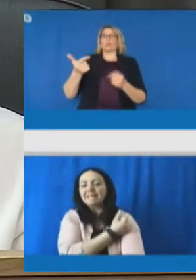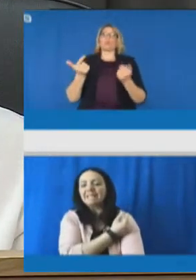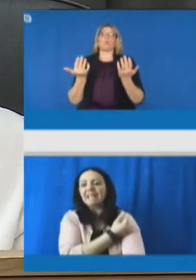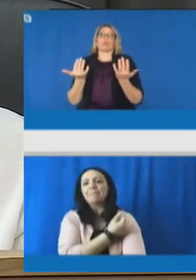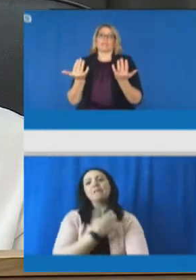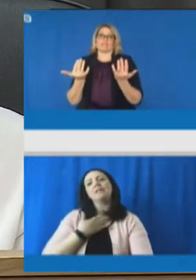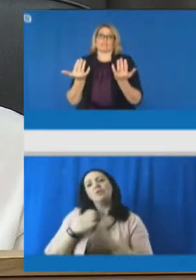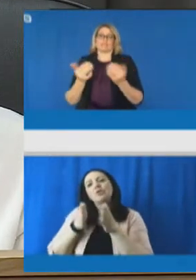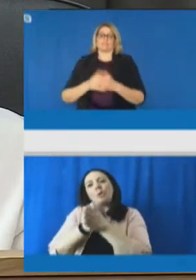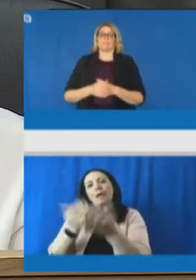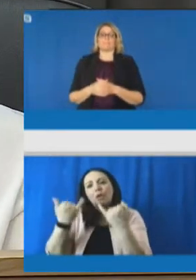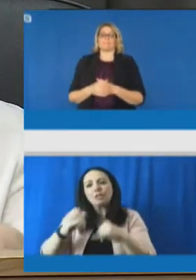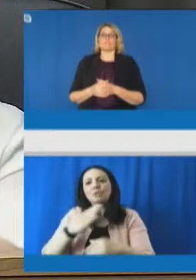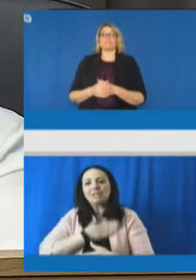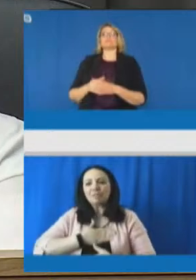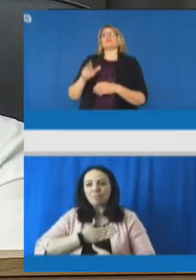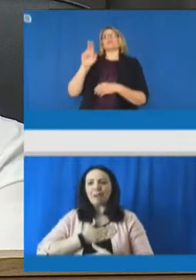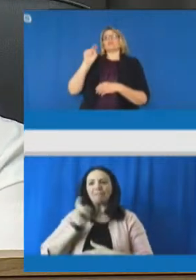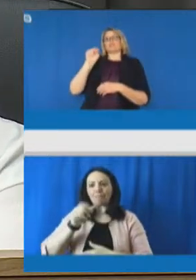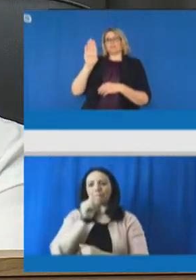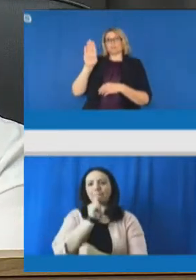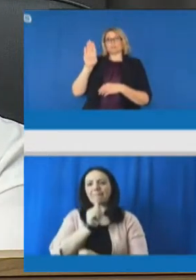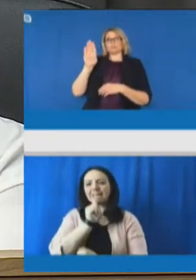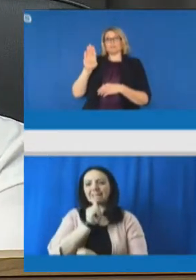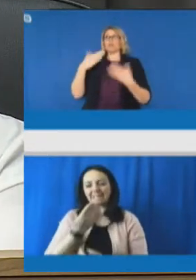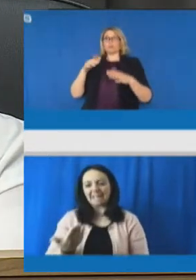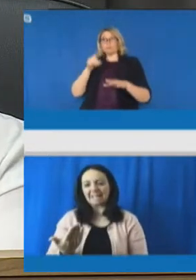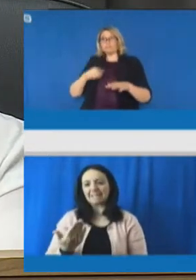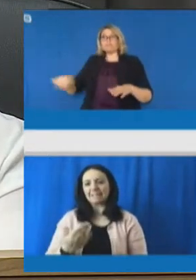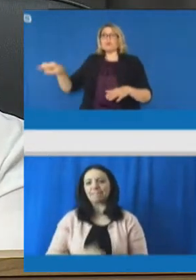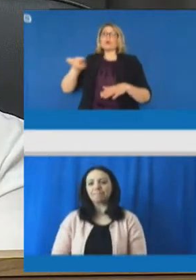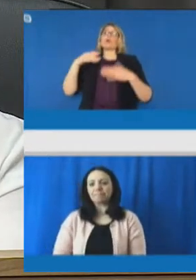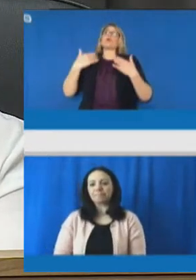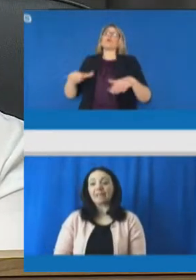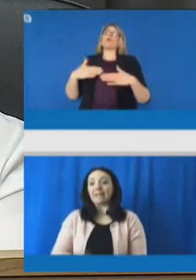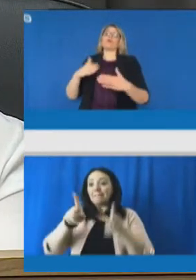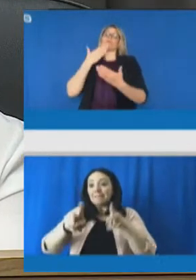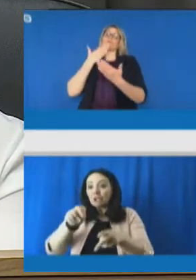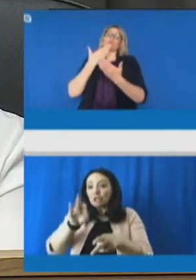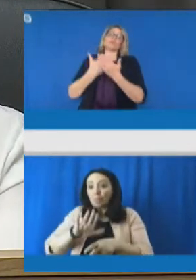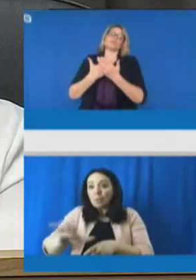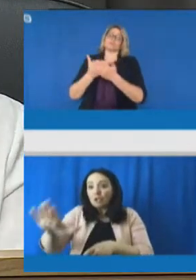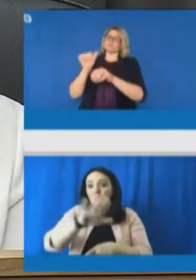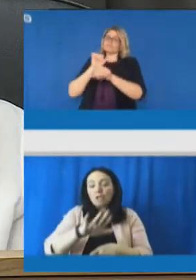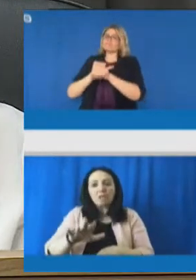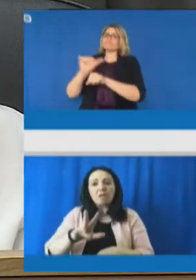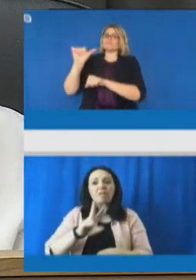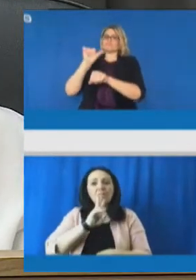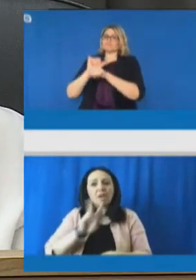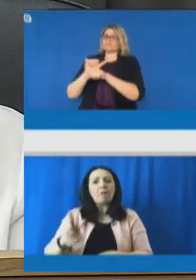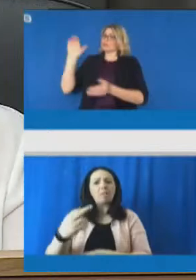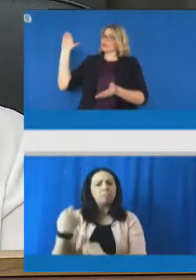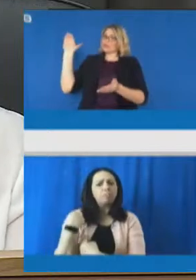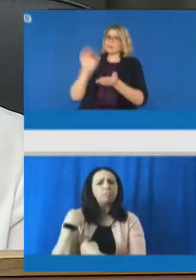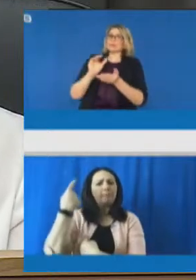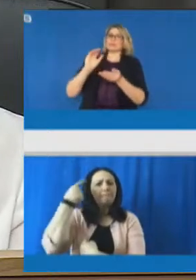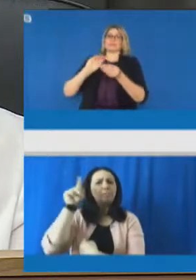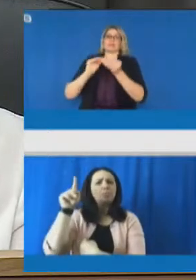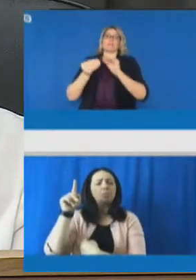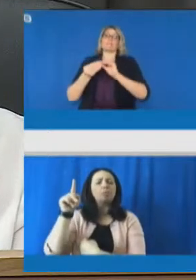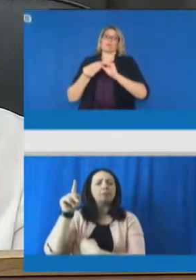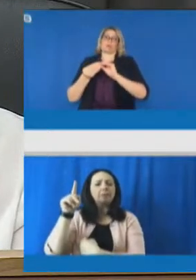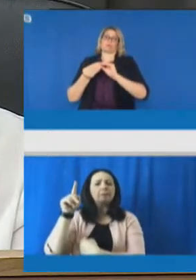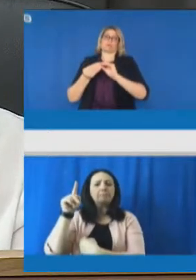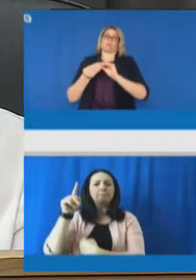vaccinations. We have seen other provinces rolling out their vaccination program for members of the public. We've seen how